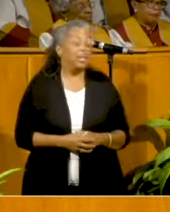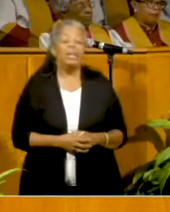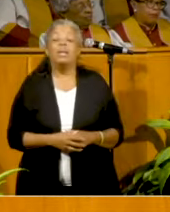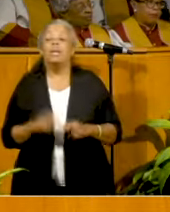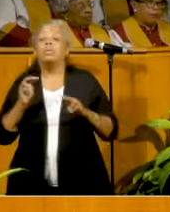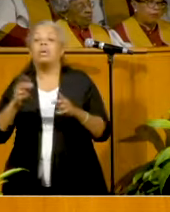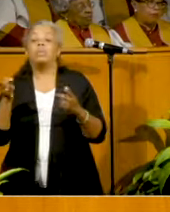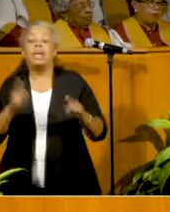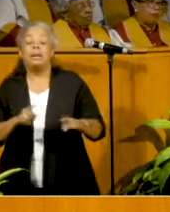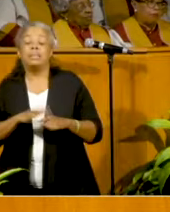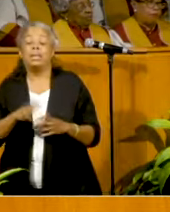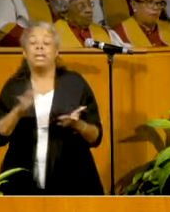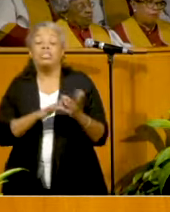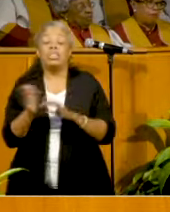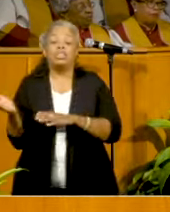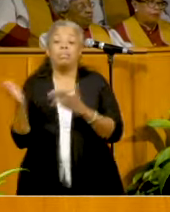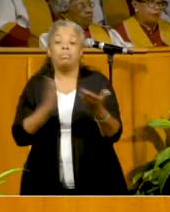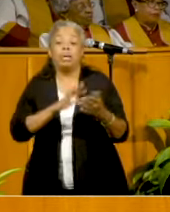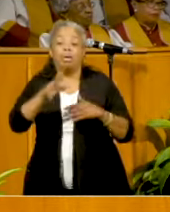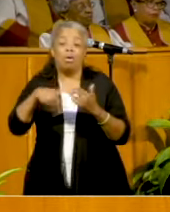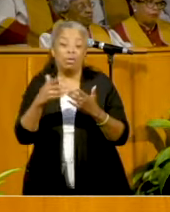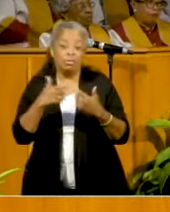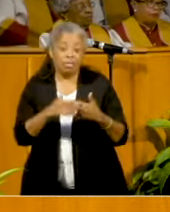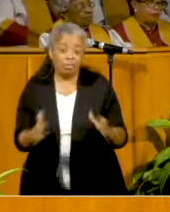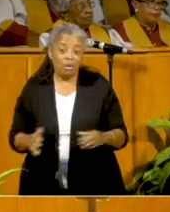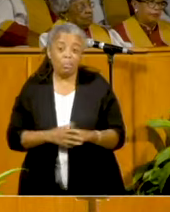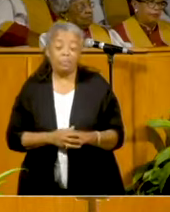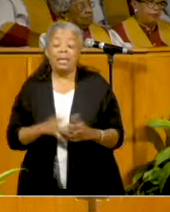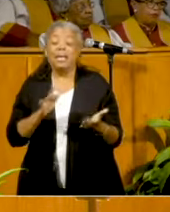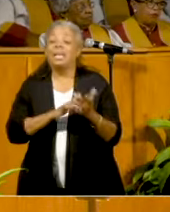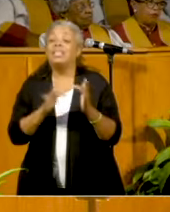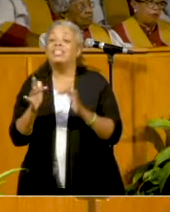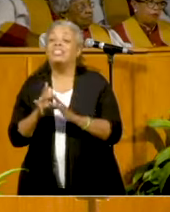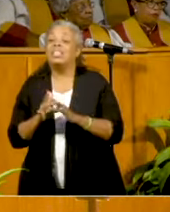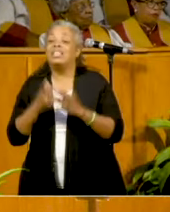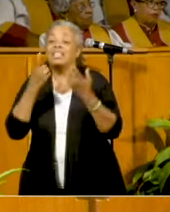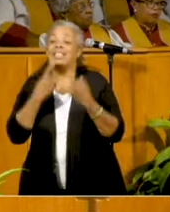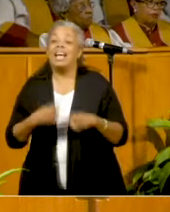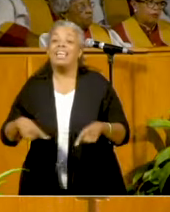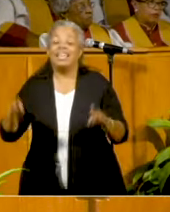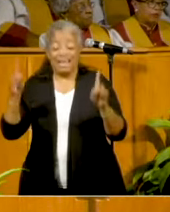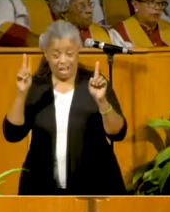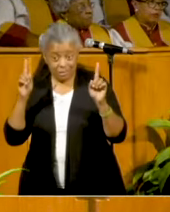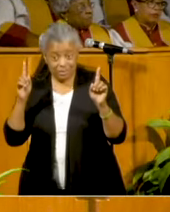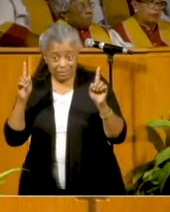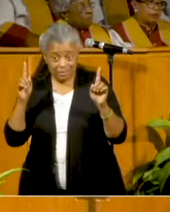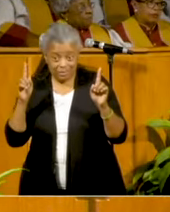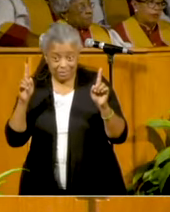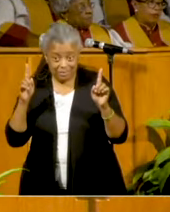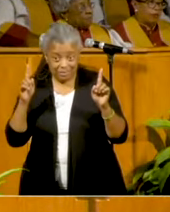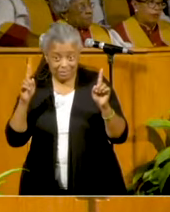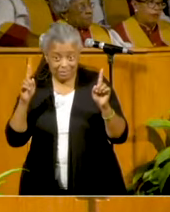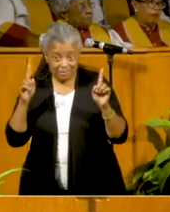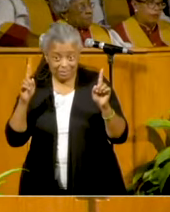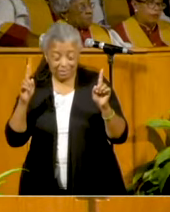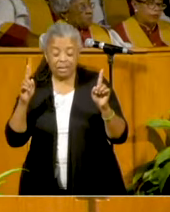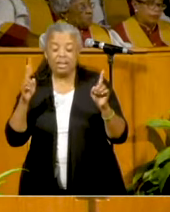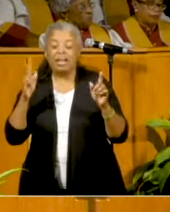Watch what happens. Jesus brings them to the room, and Jesus announces the betrayal.